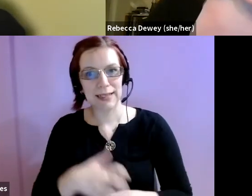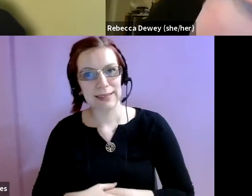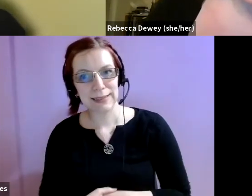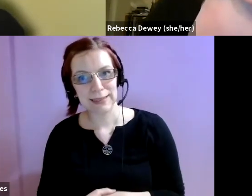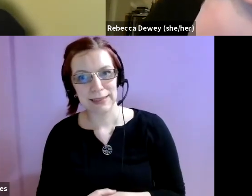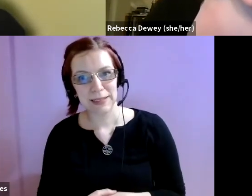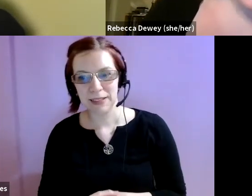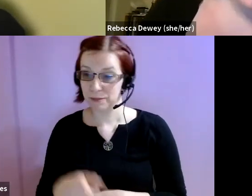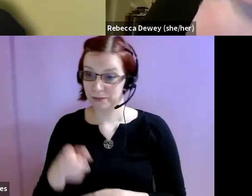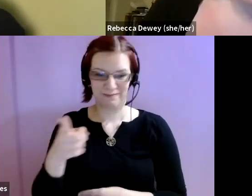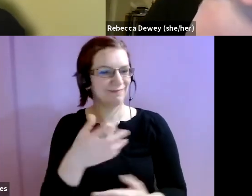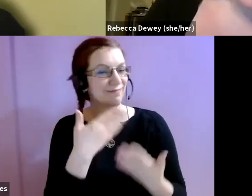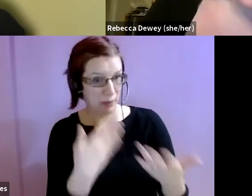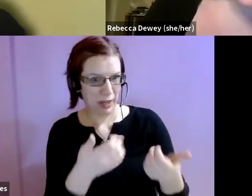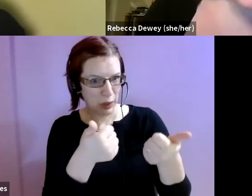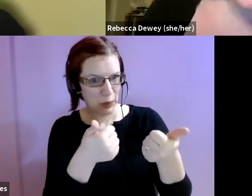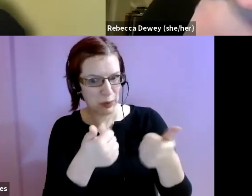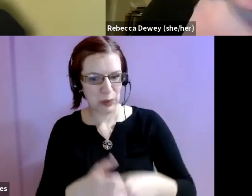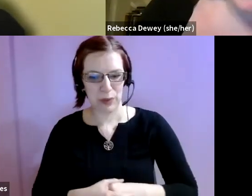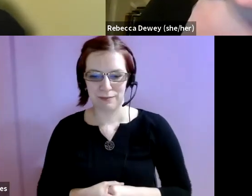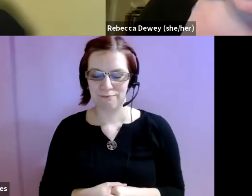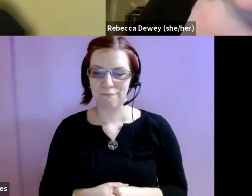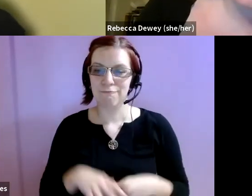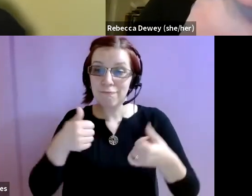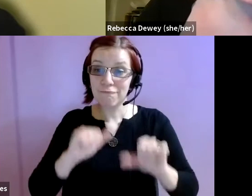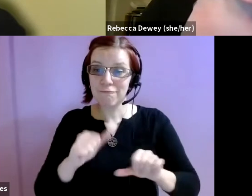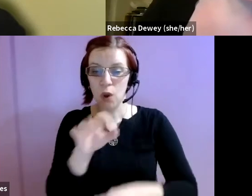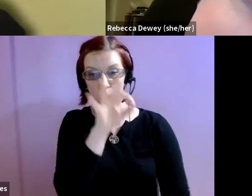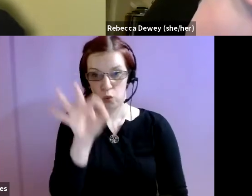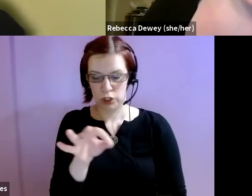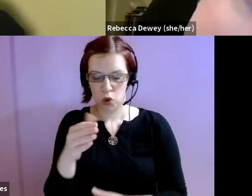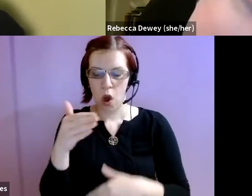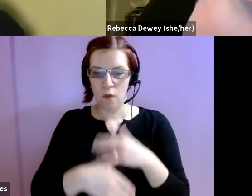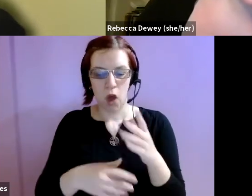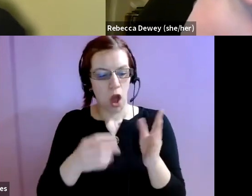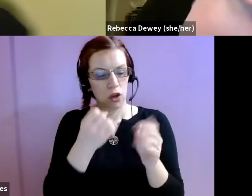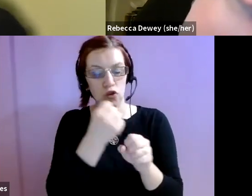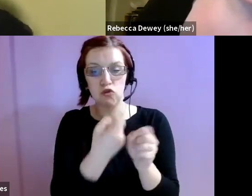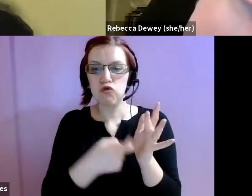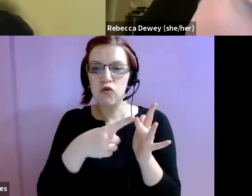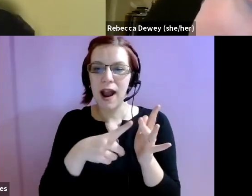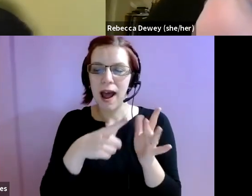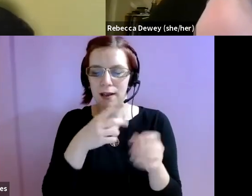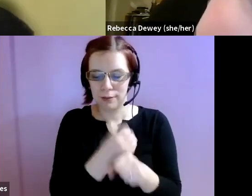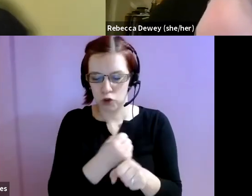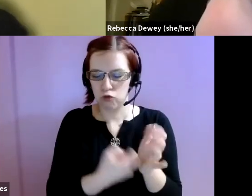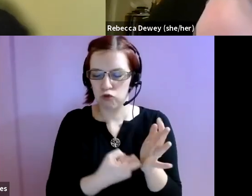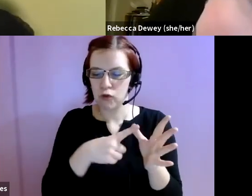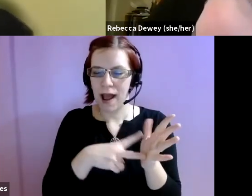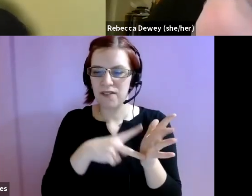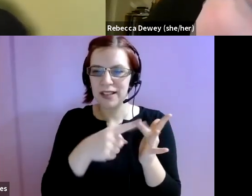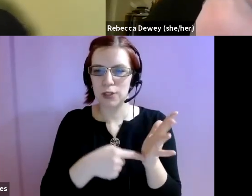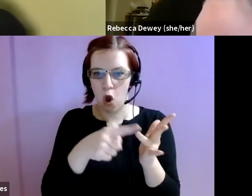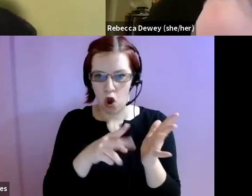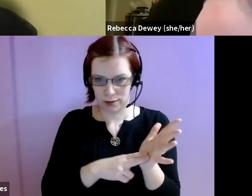Lovely, thank you. A question here about the graviton. How do gravitational waves fit in with the